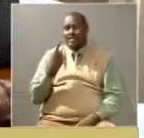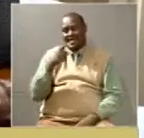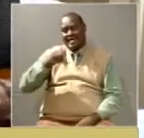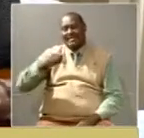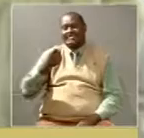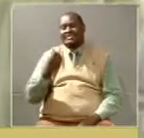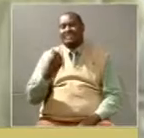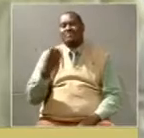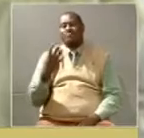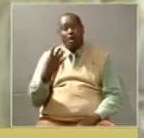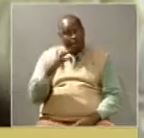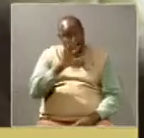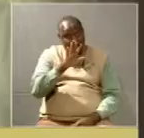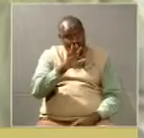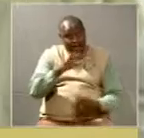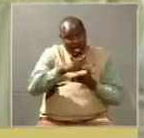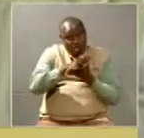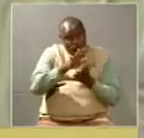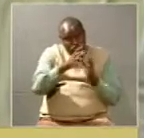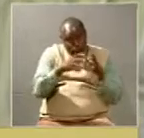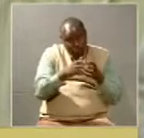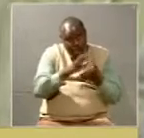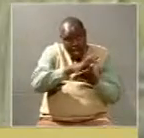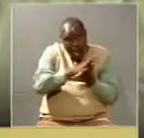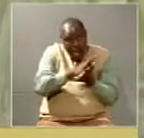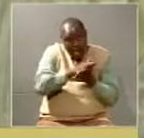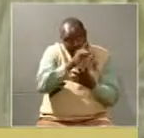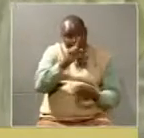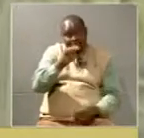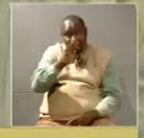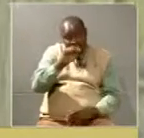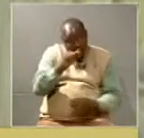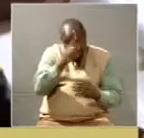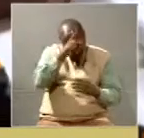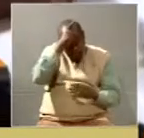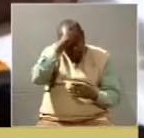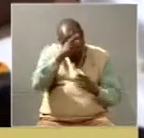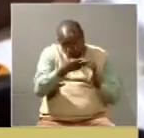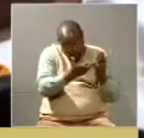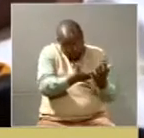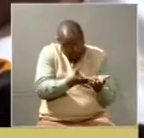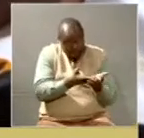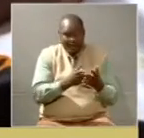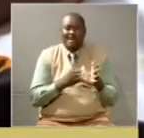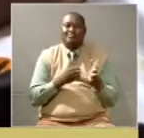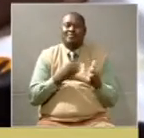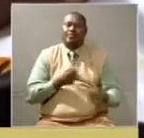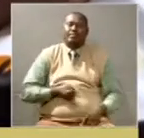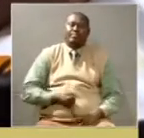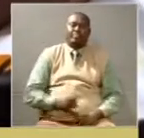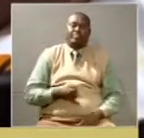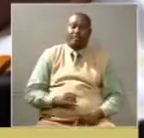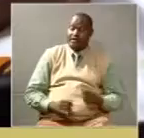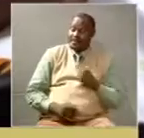1964, using a traditional birth attendant, which she says was the beginning of her fistula troubles. So for her, she delivered from